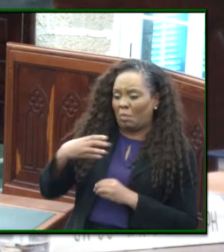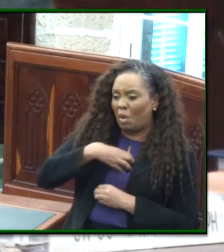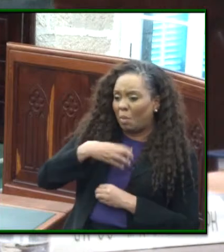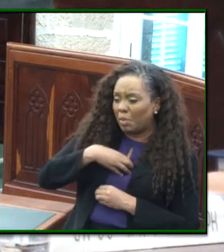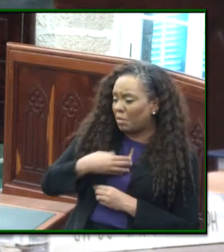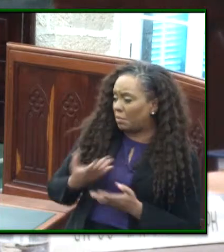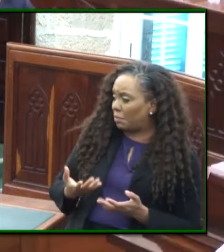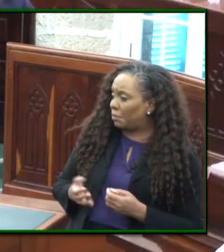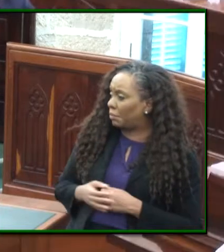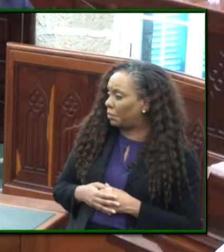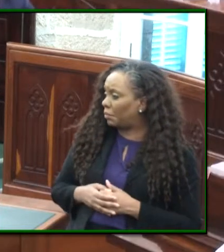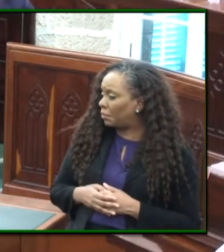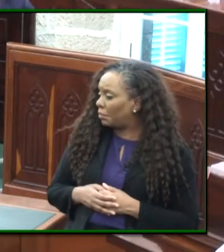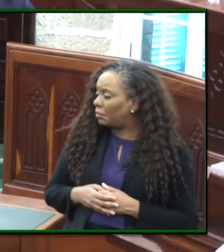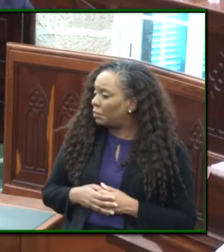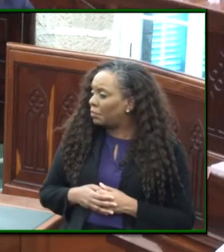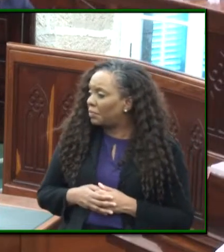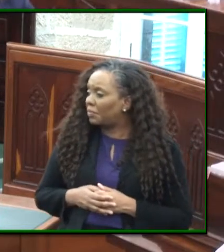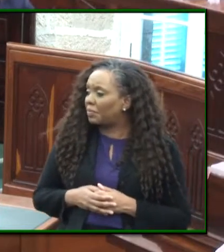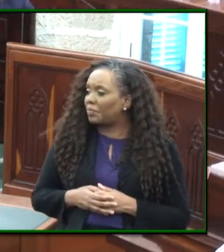complaints?